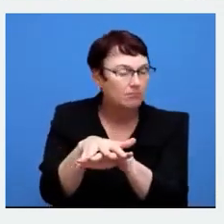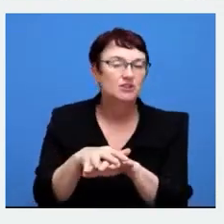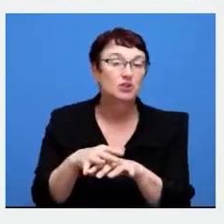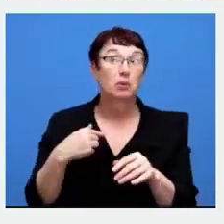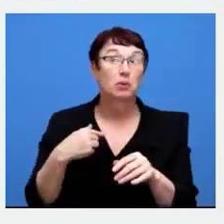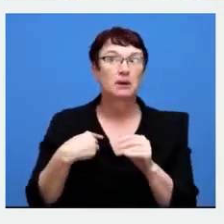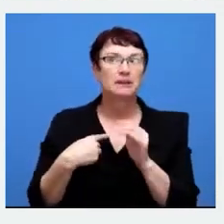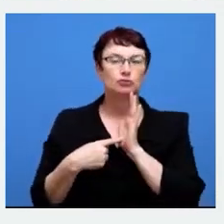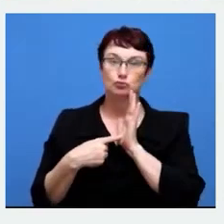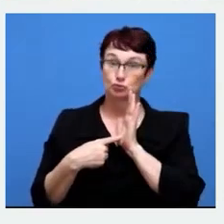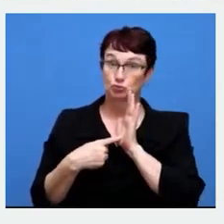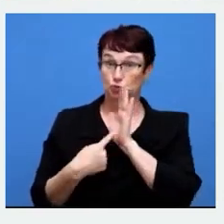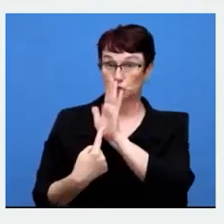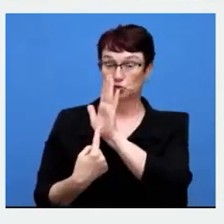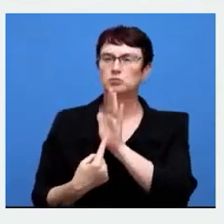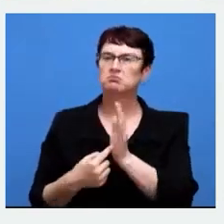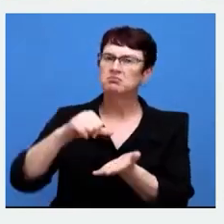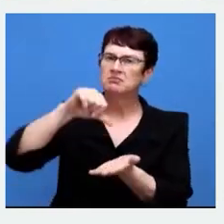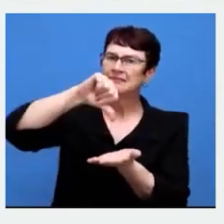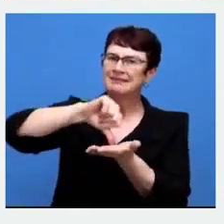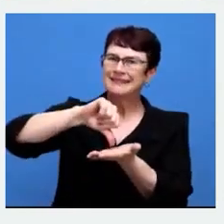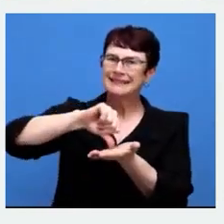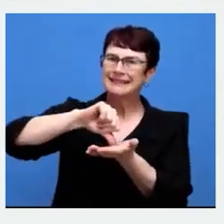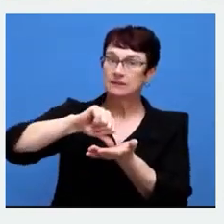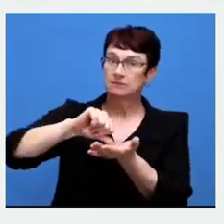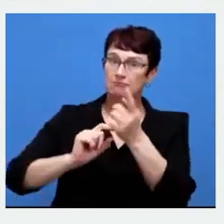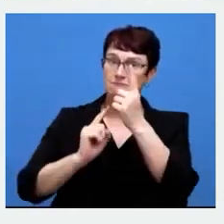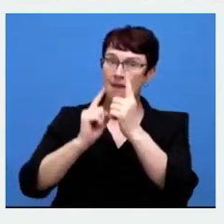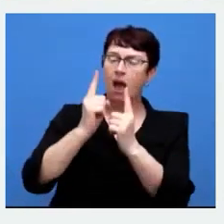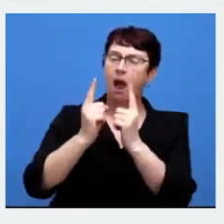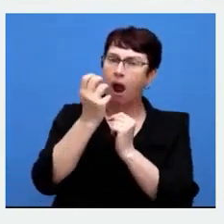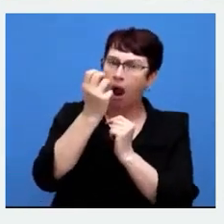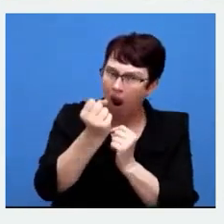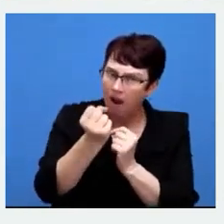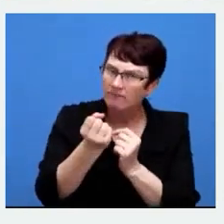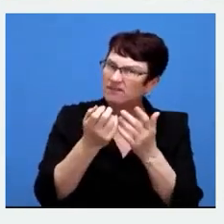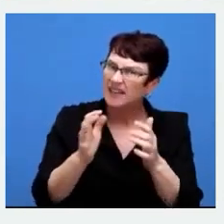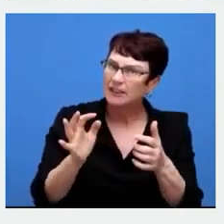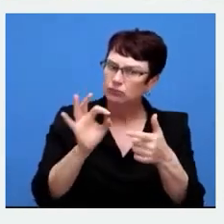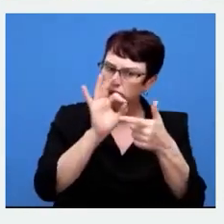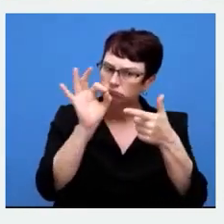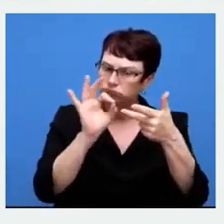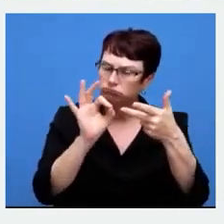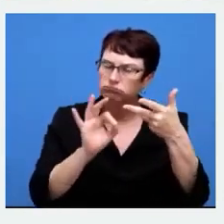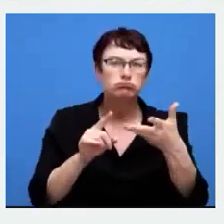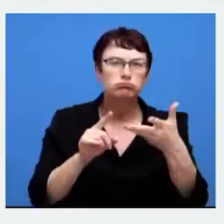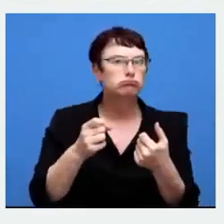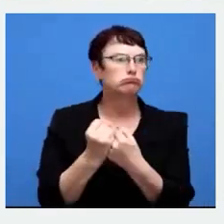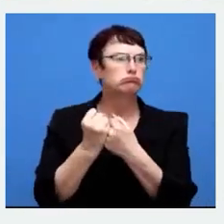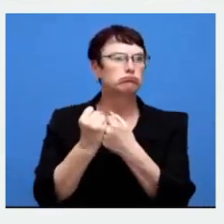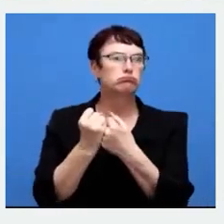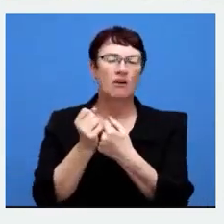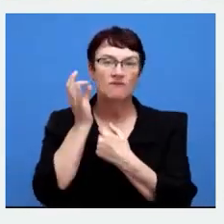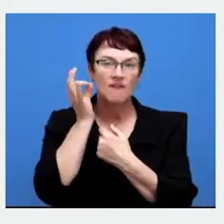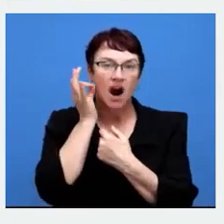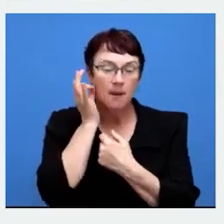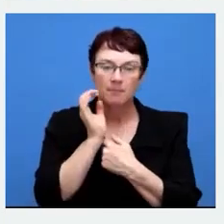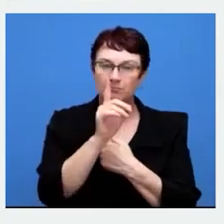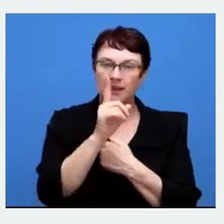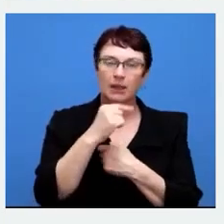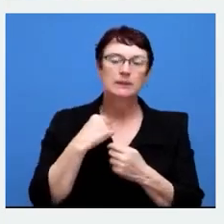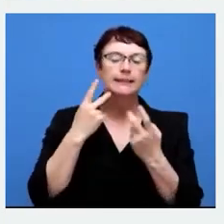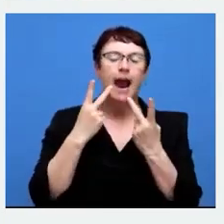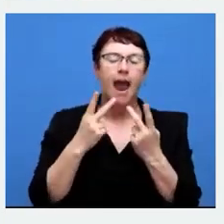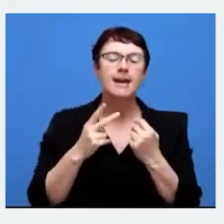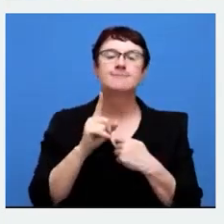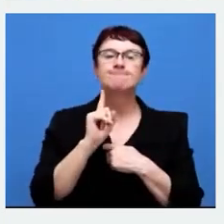cities, responding to the needs in everyday life of women and gender minority? Where are the gaps? You know, and